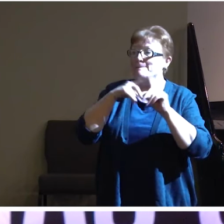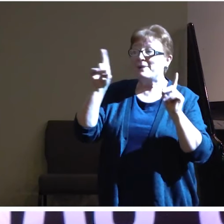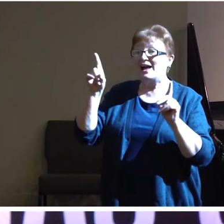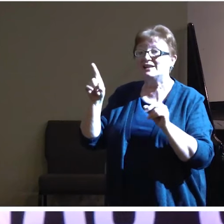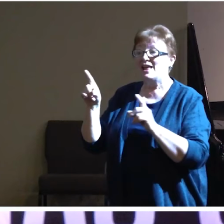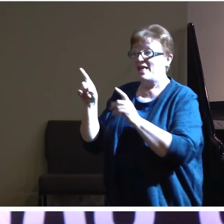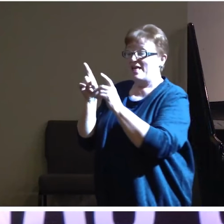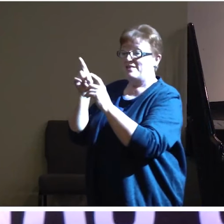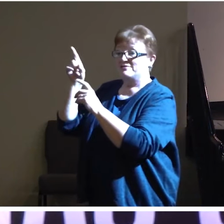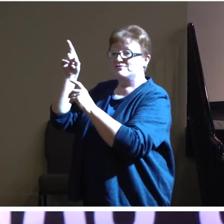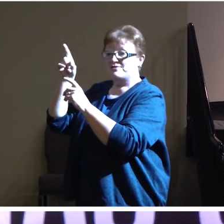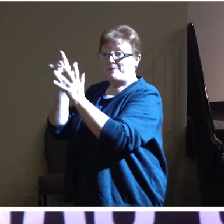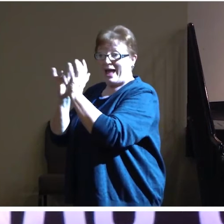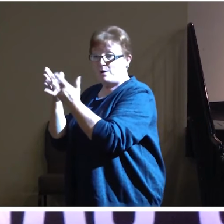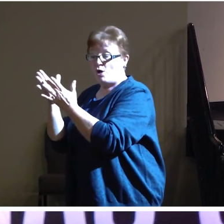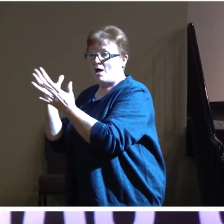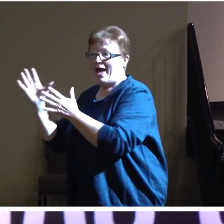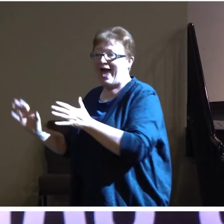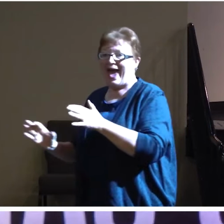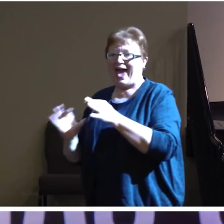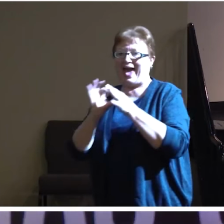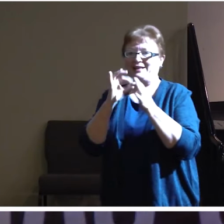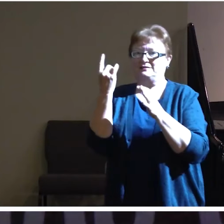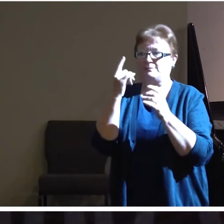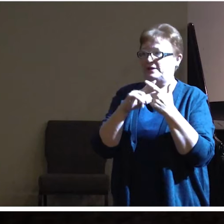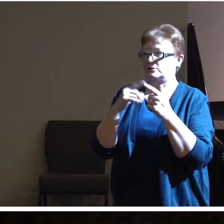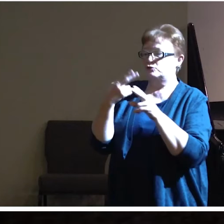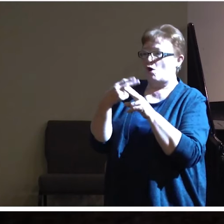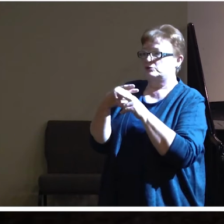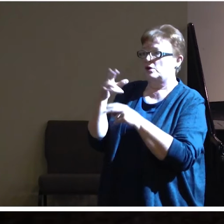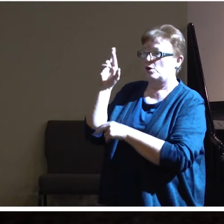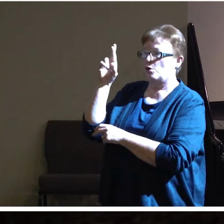superior to human reason. It's called revelation.